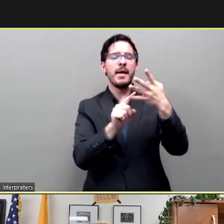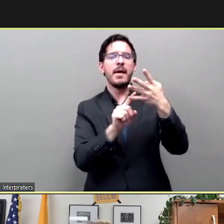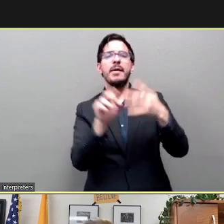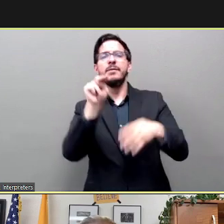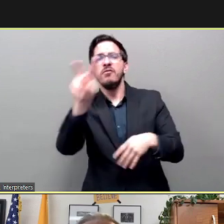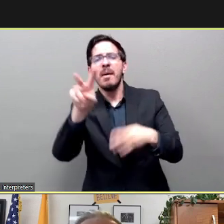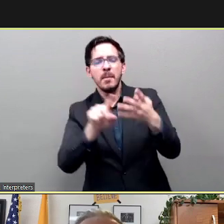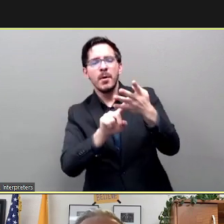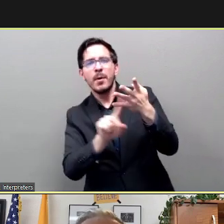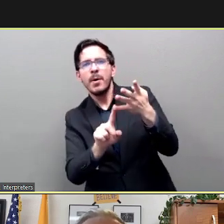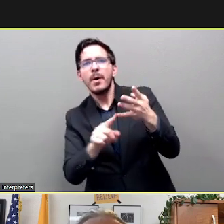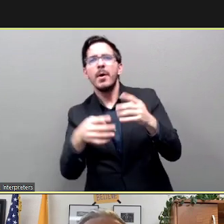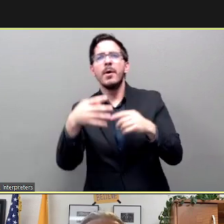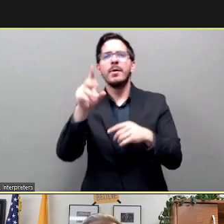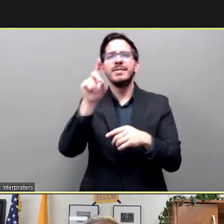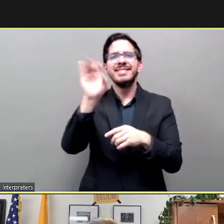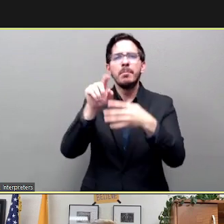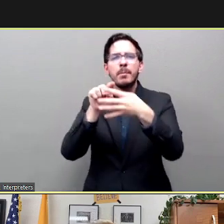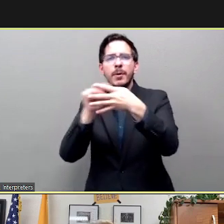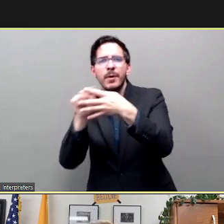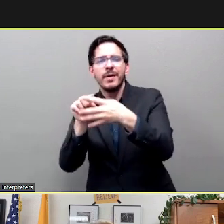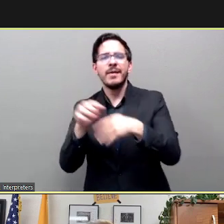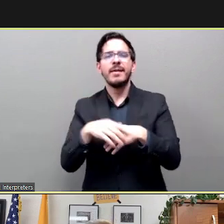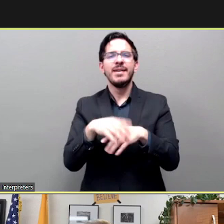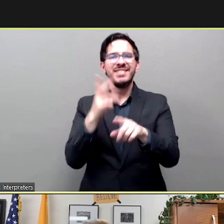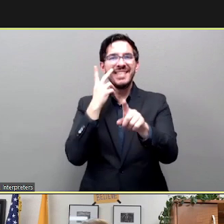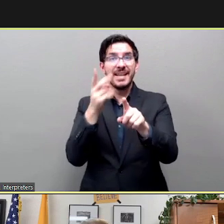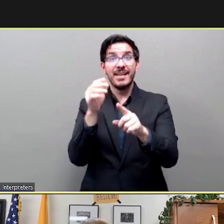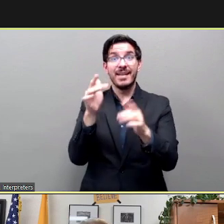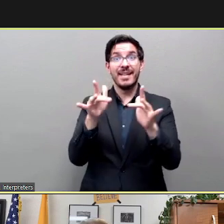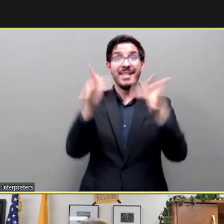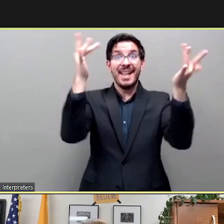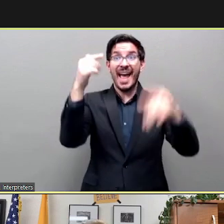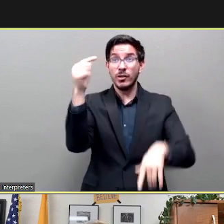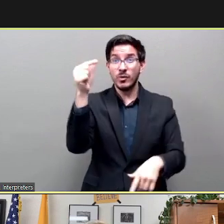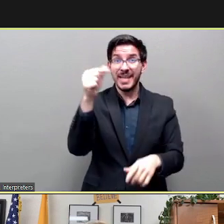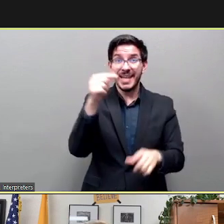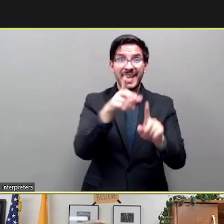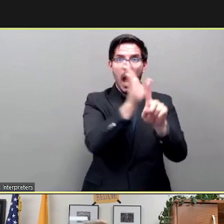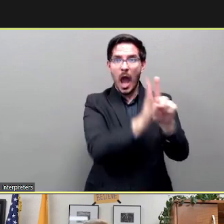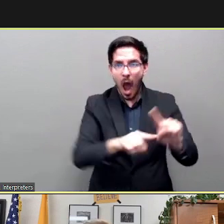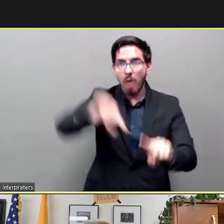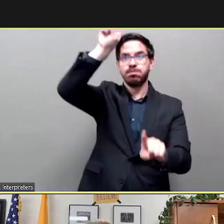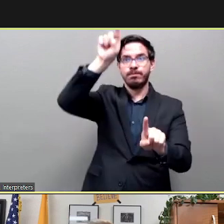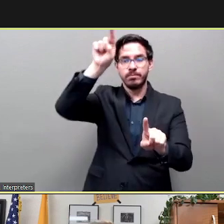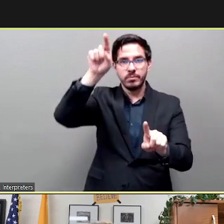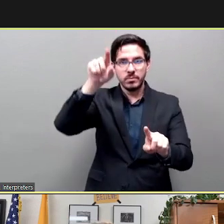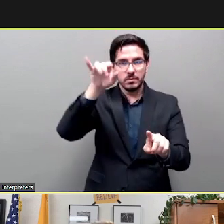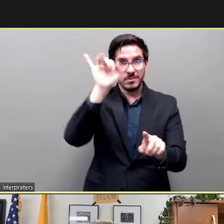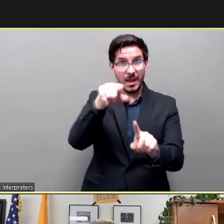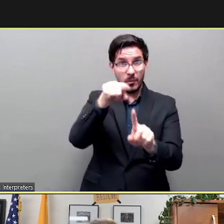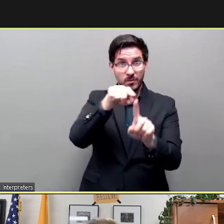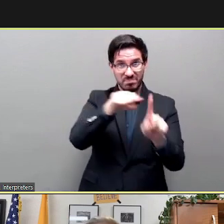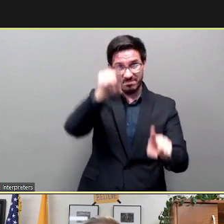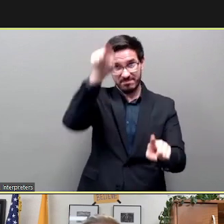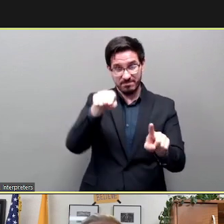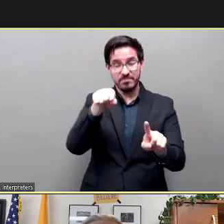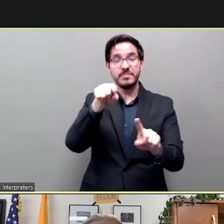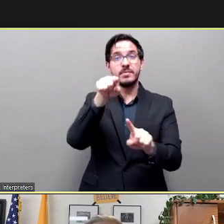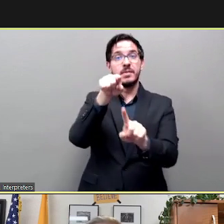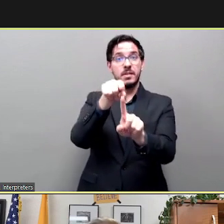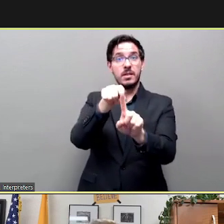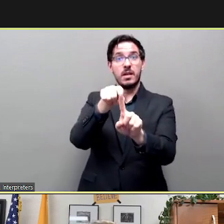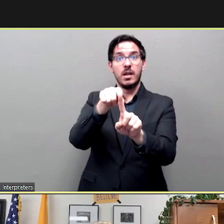you can see this year, the light green line with the light green dots, that actually we had a